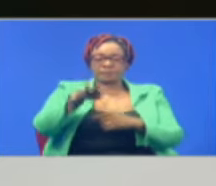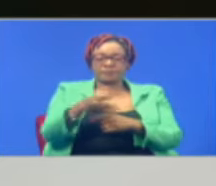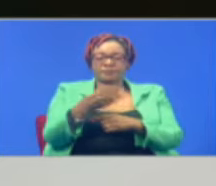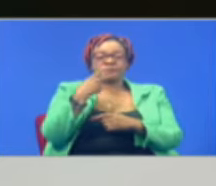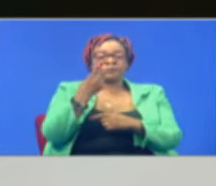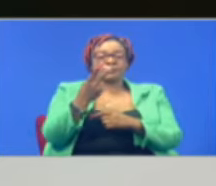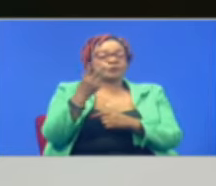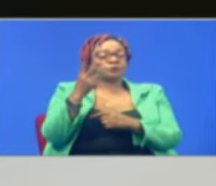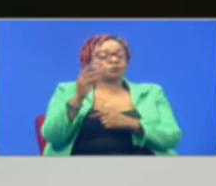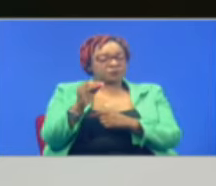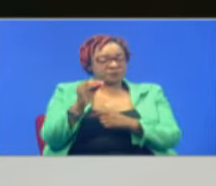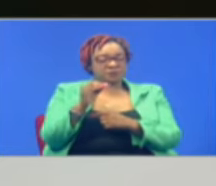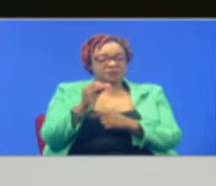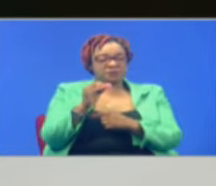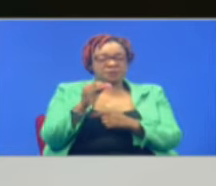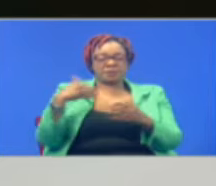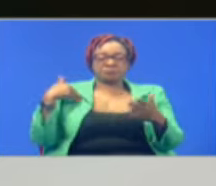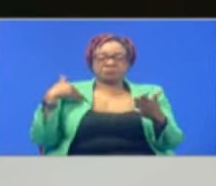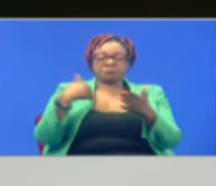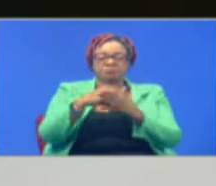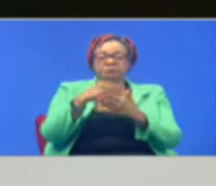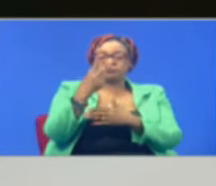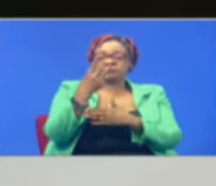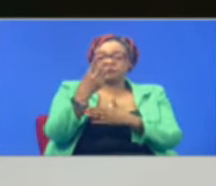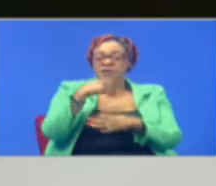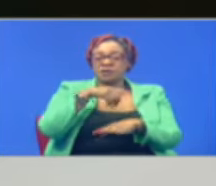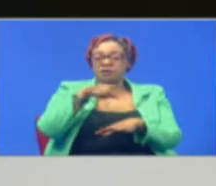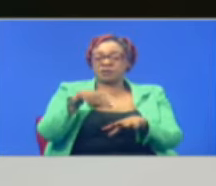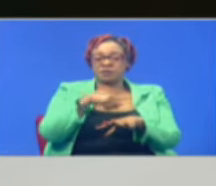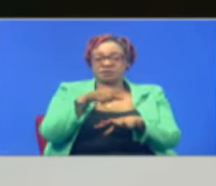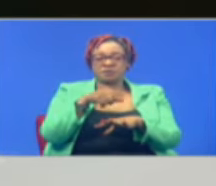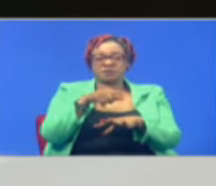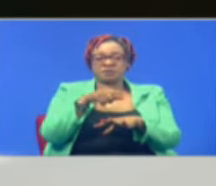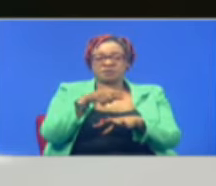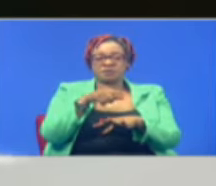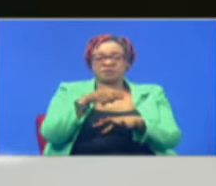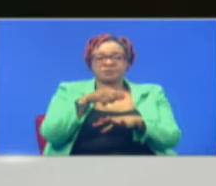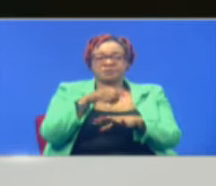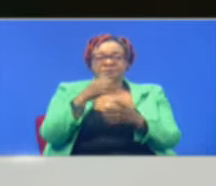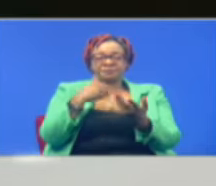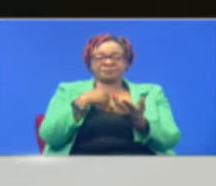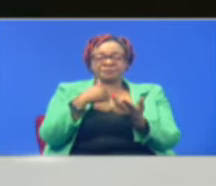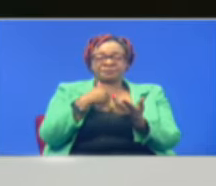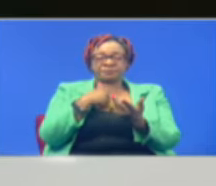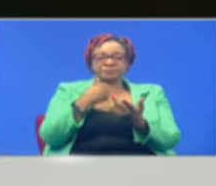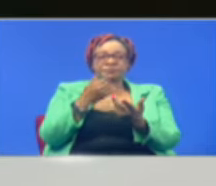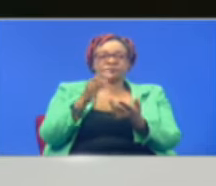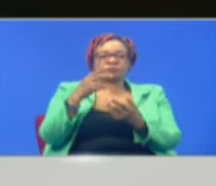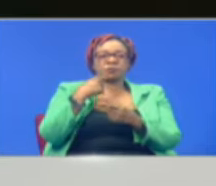4,220 tested in the last 24 hours. The national caseload rises to